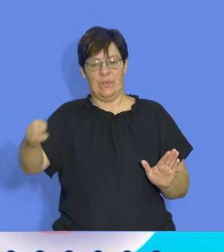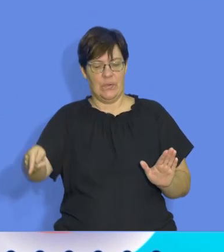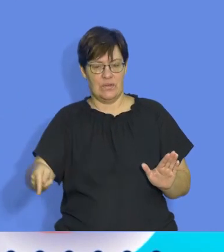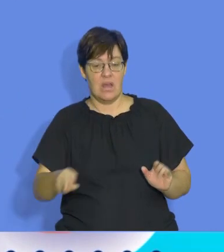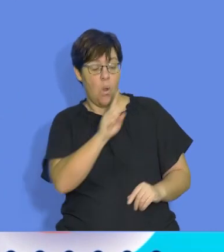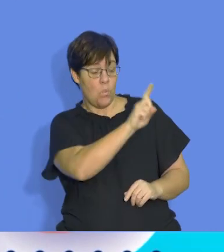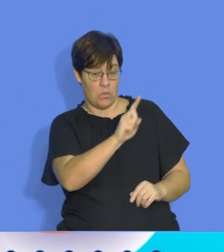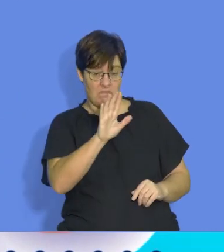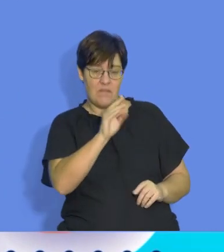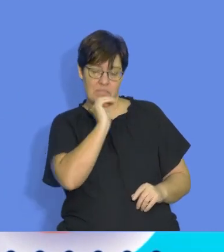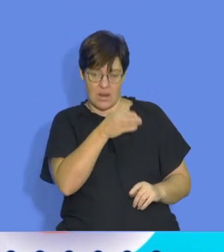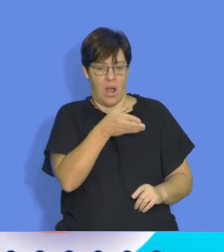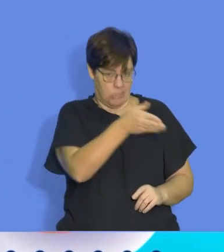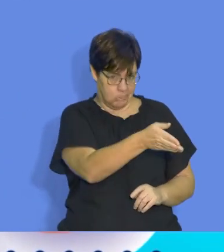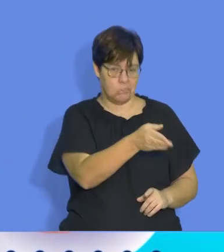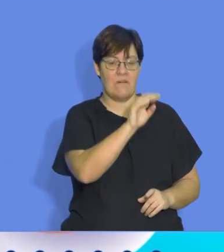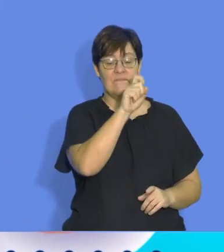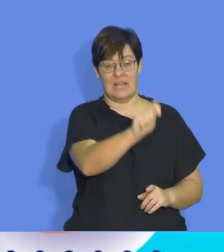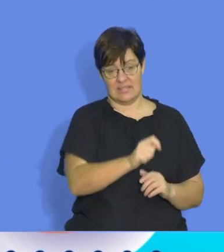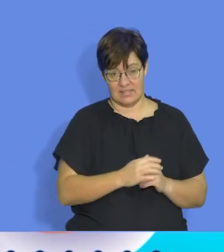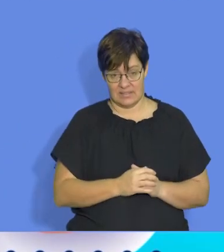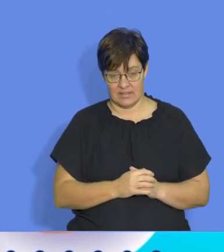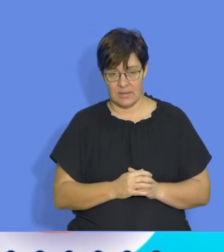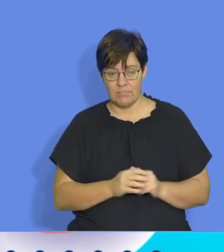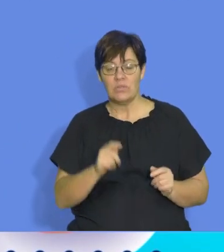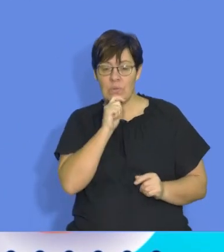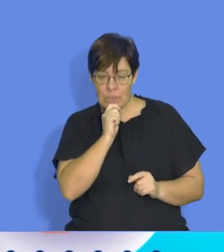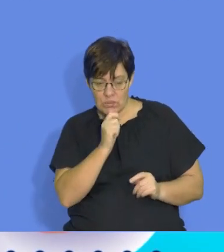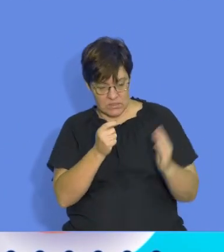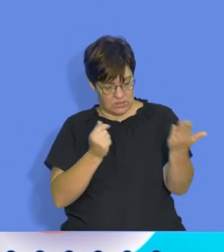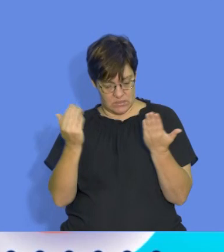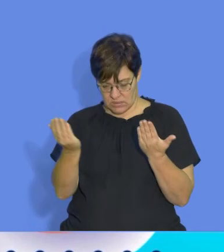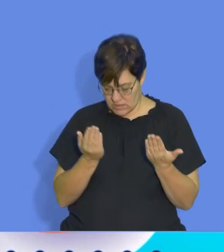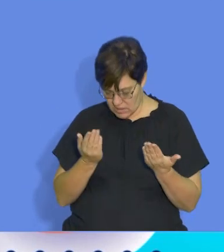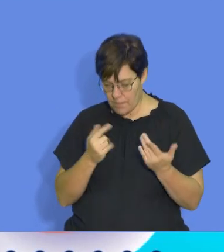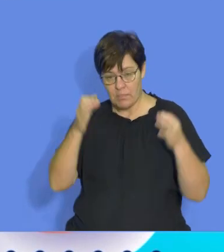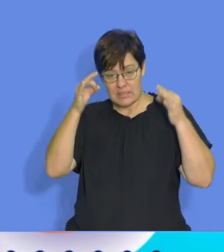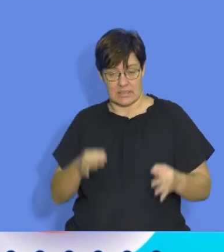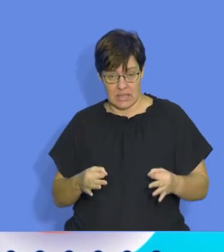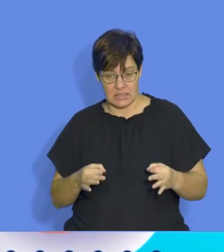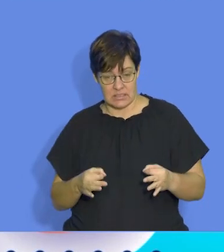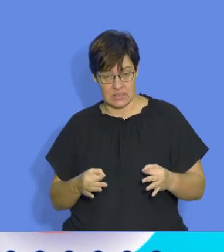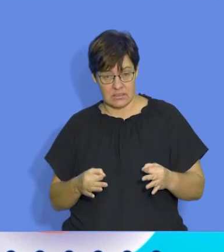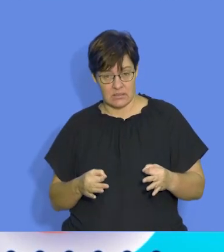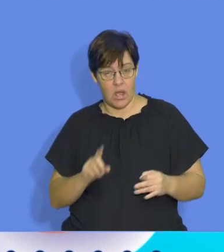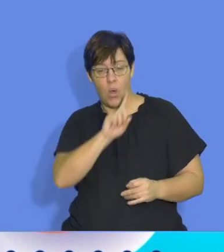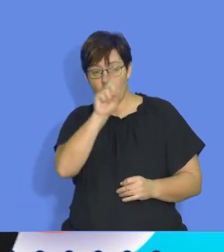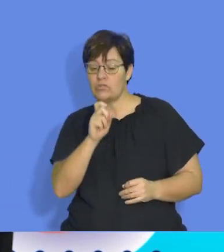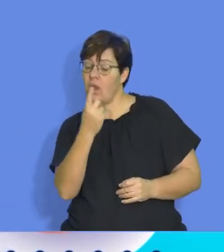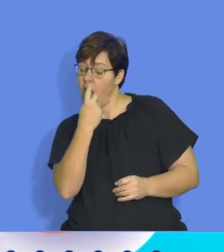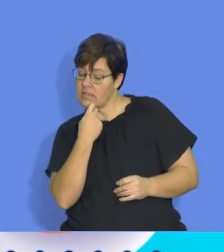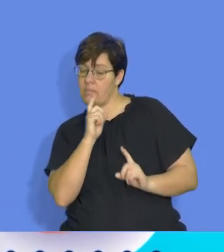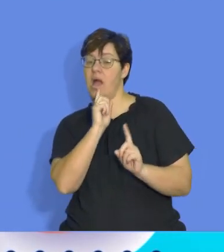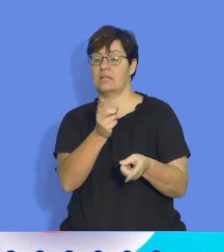what information is given to you, you will then have to use that information to either determine what the question is asking